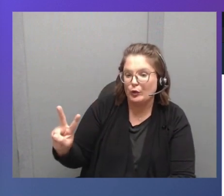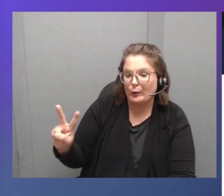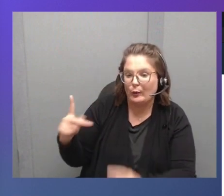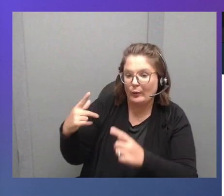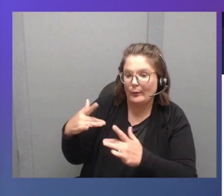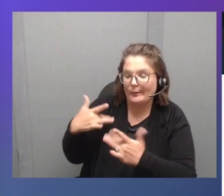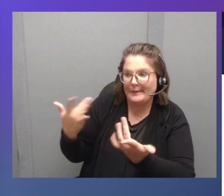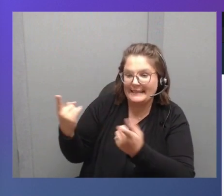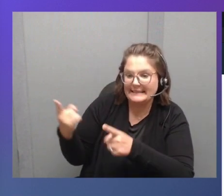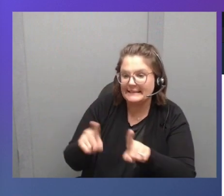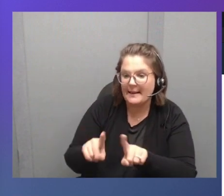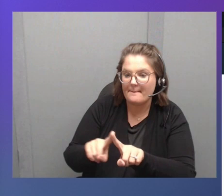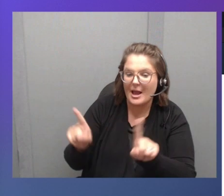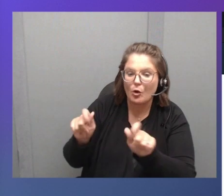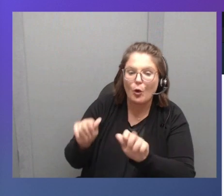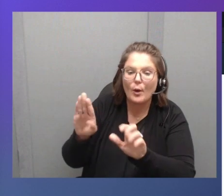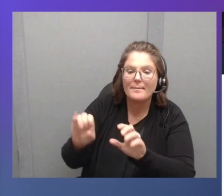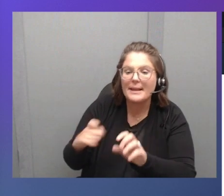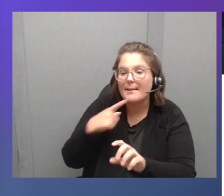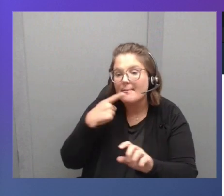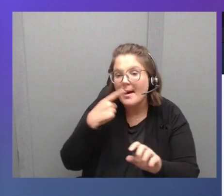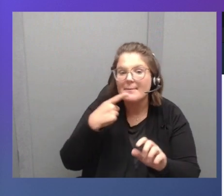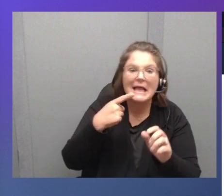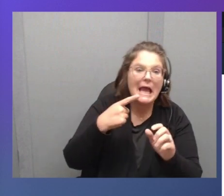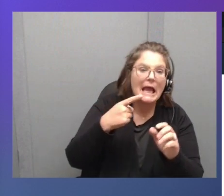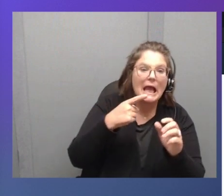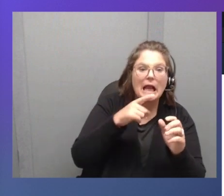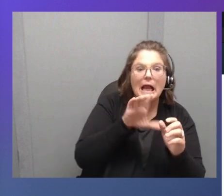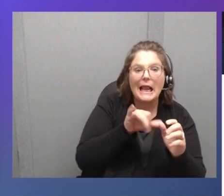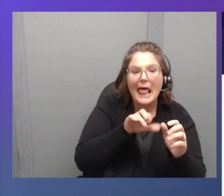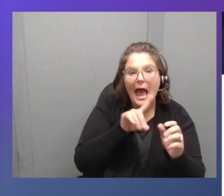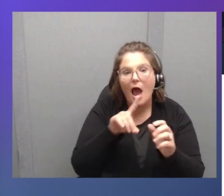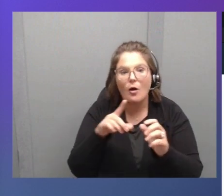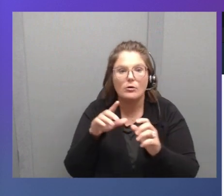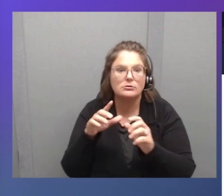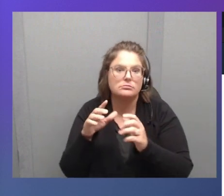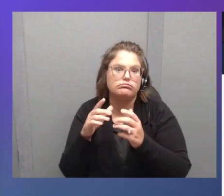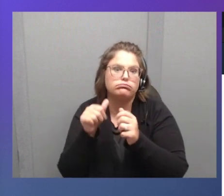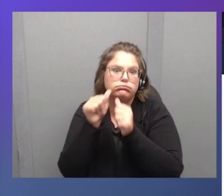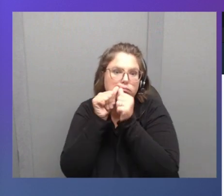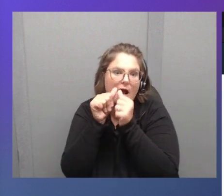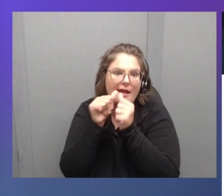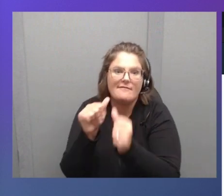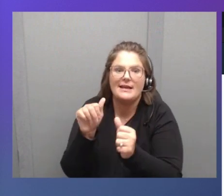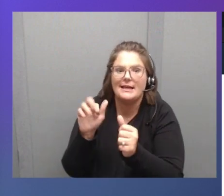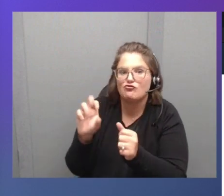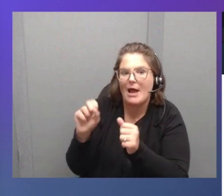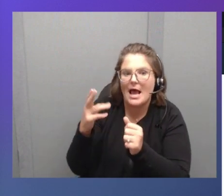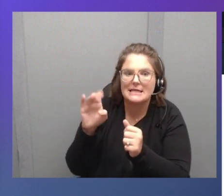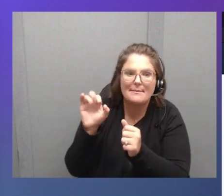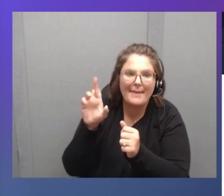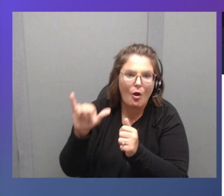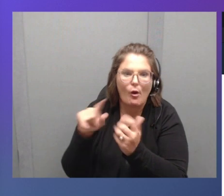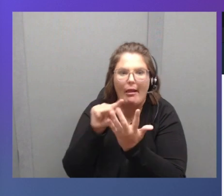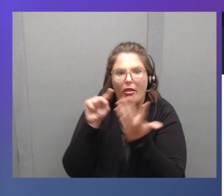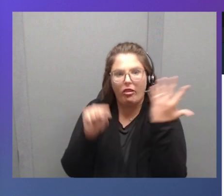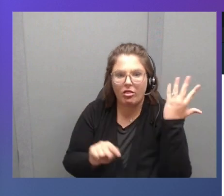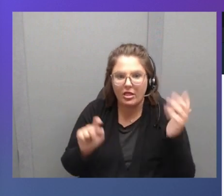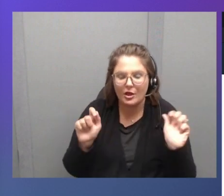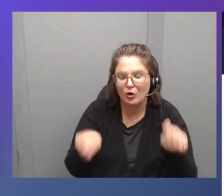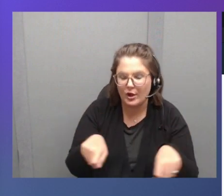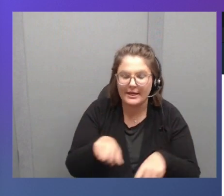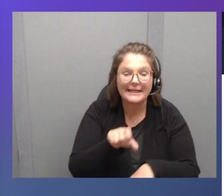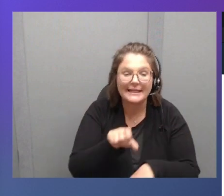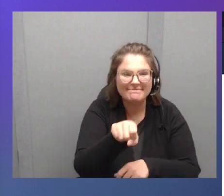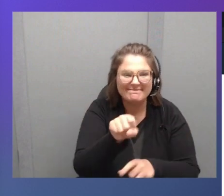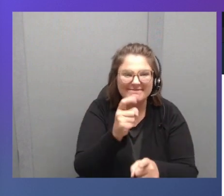any public cloud, private cloud, on-prem, your Raspberry Pi, et cetera, et cetera. Absolutely. So this right